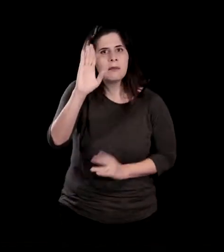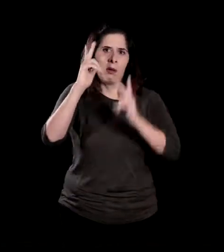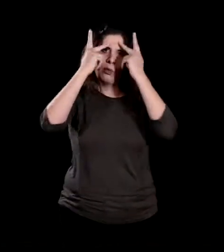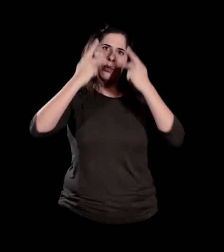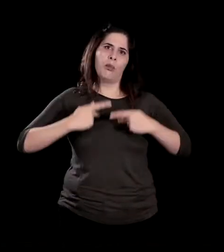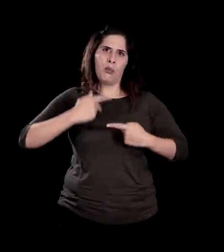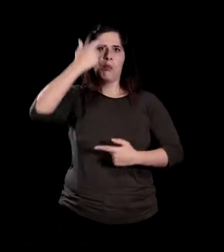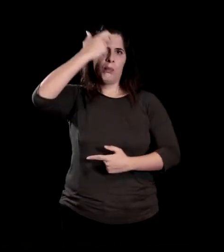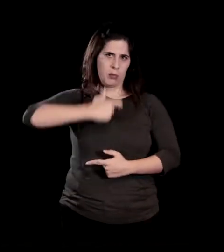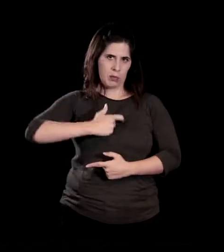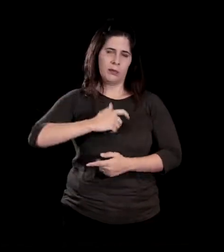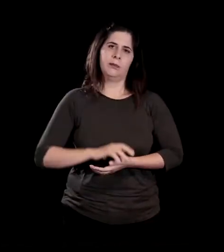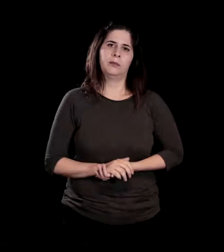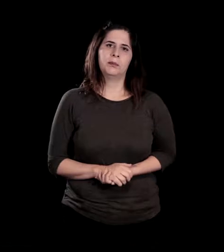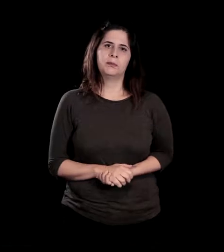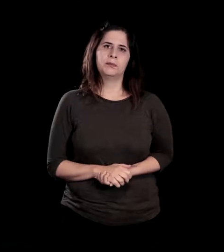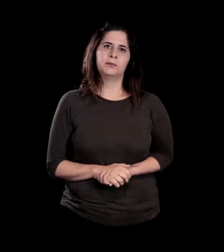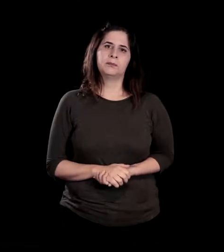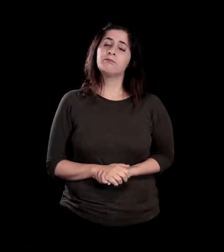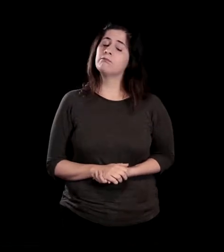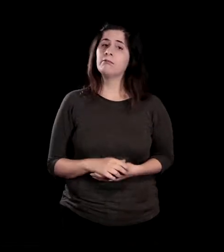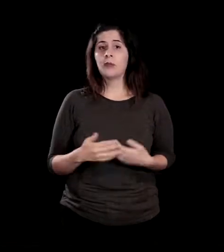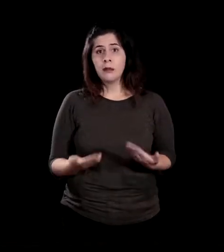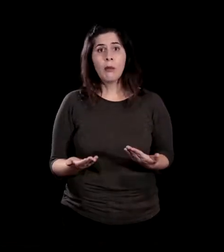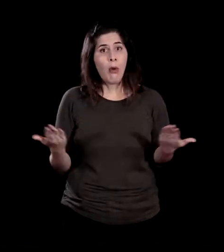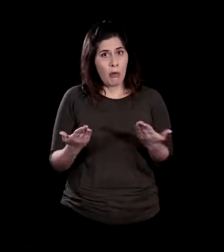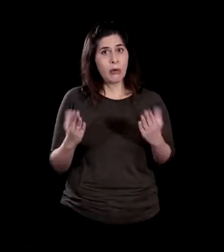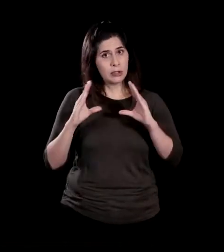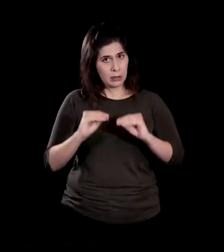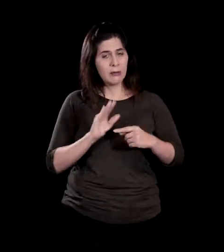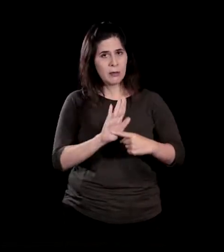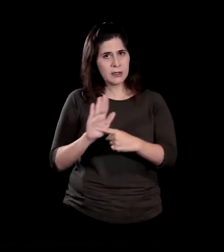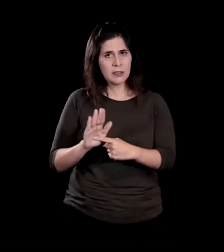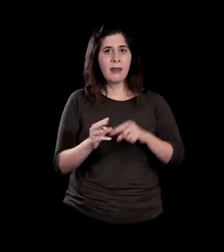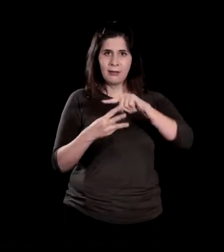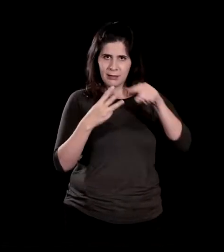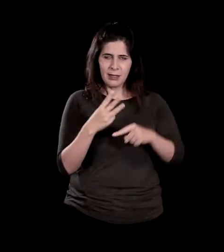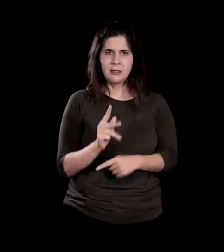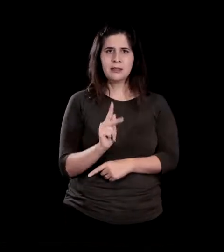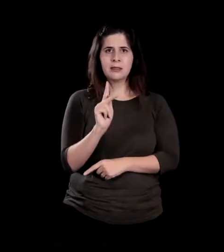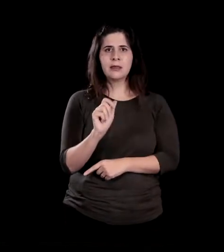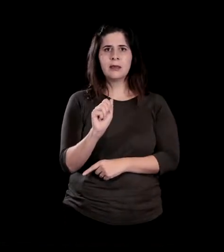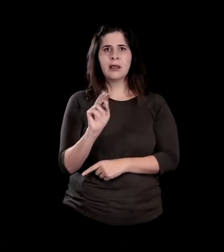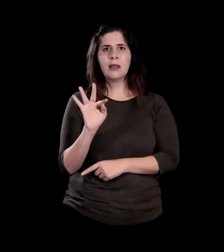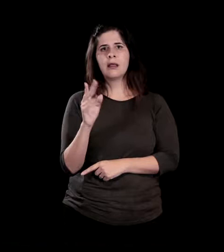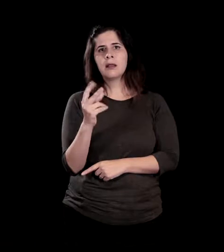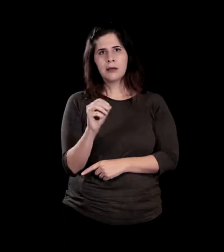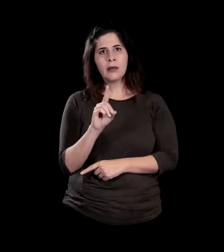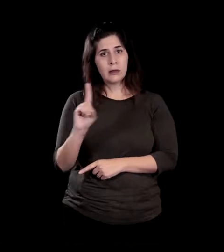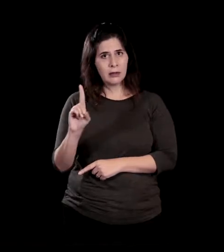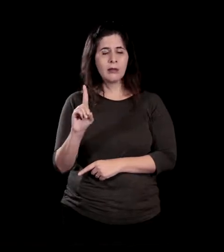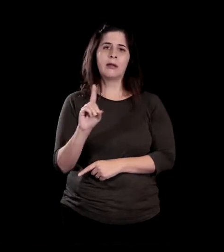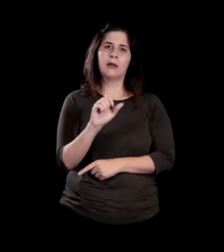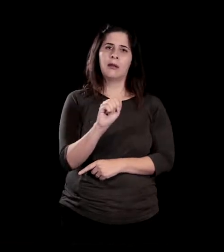in life in general, but a little bit most with the human. So tonight the three